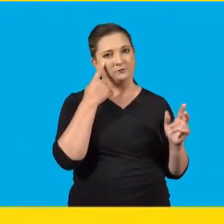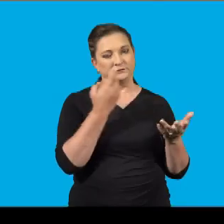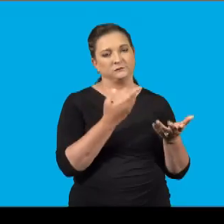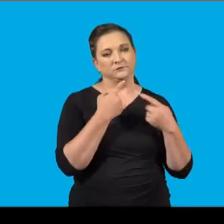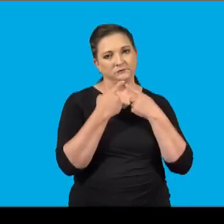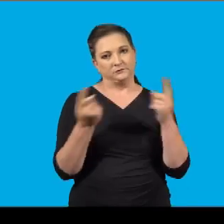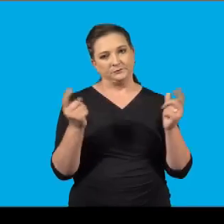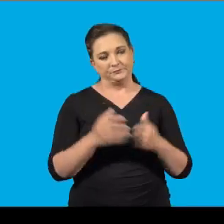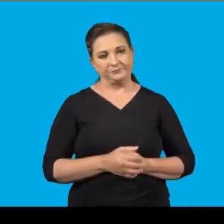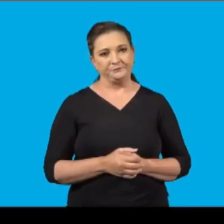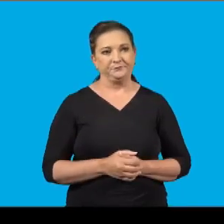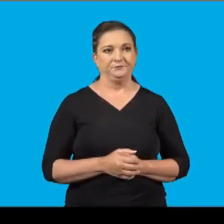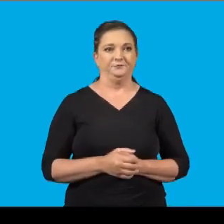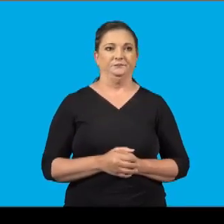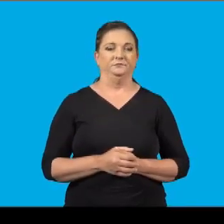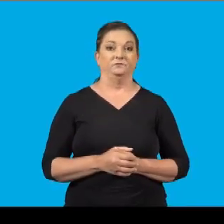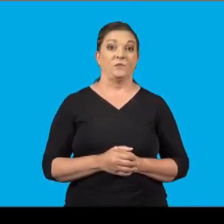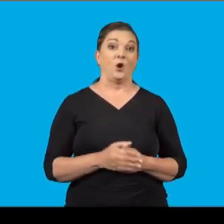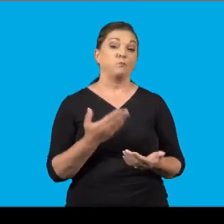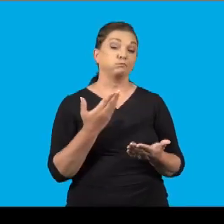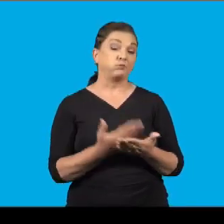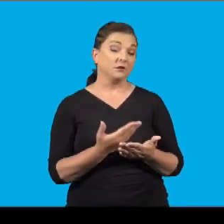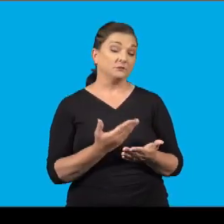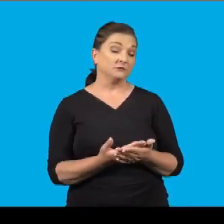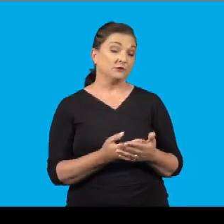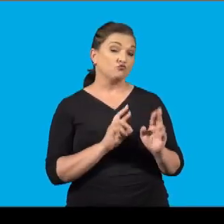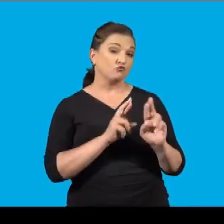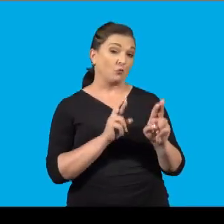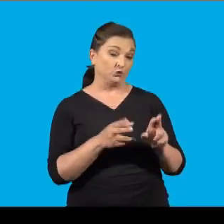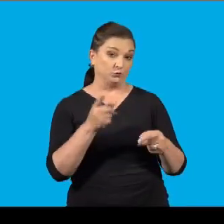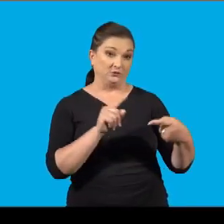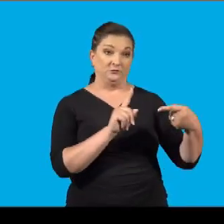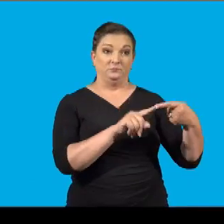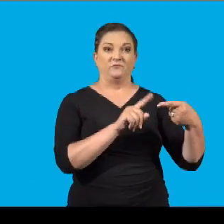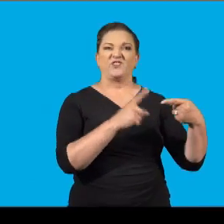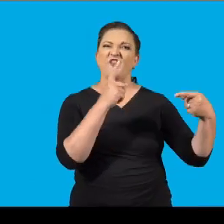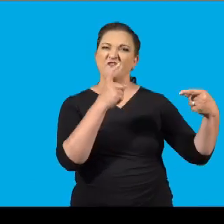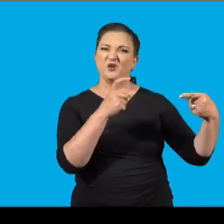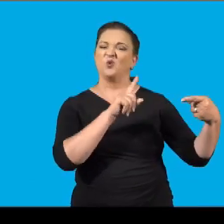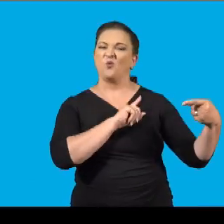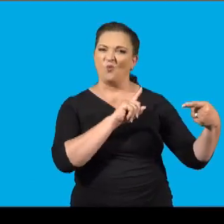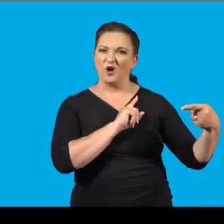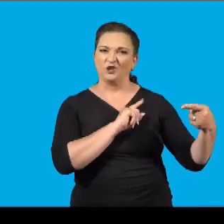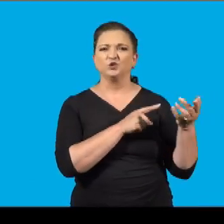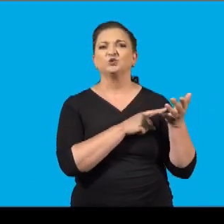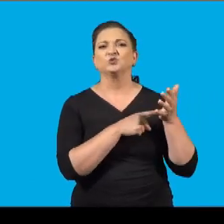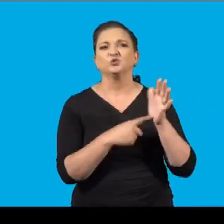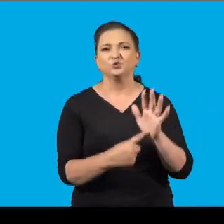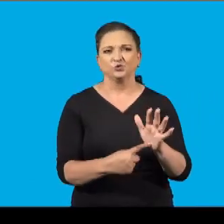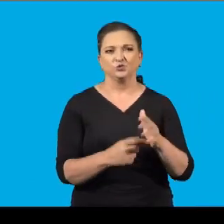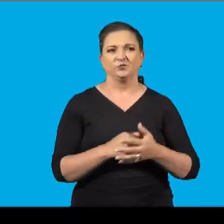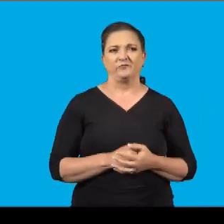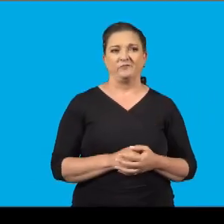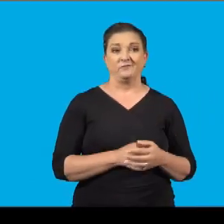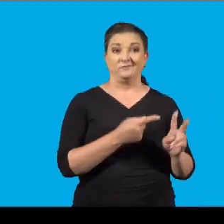evidence. So now, if you look at the possible response, the photograph was taken to show that